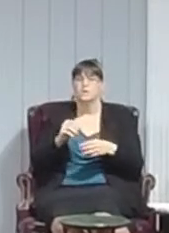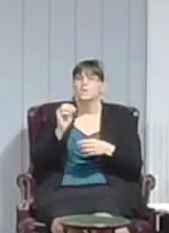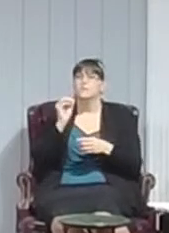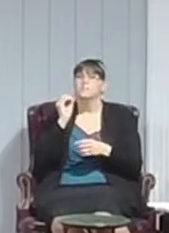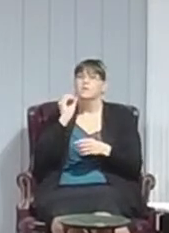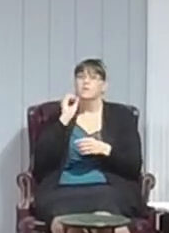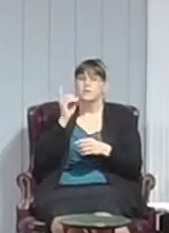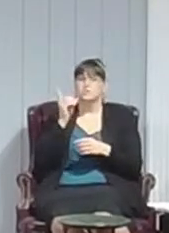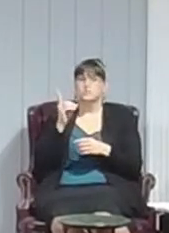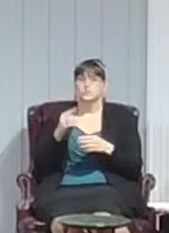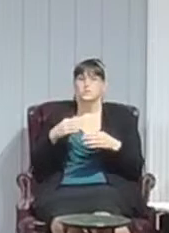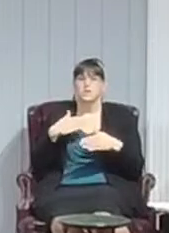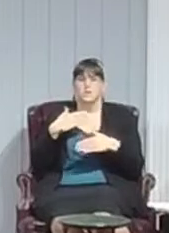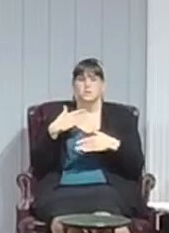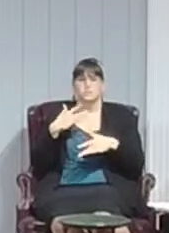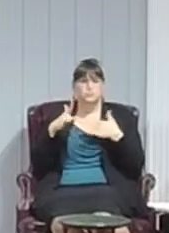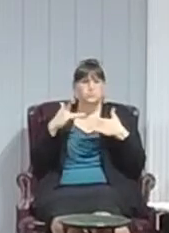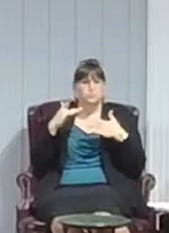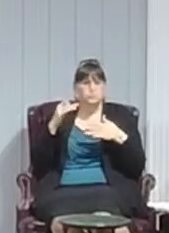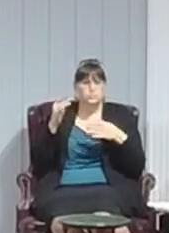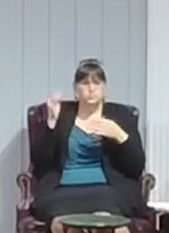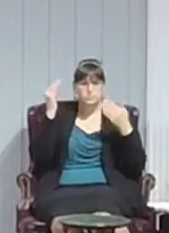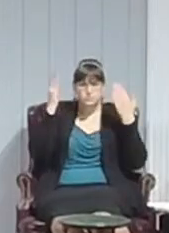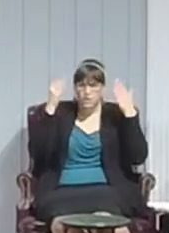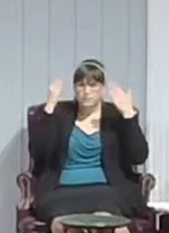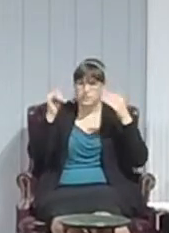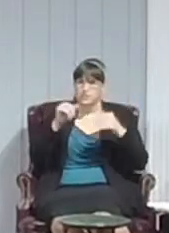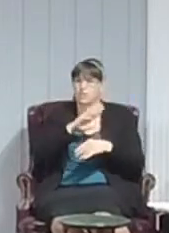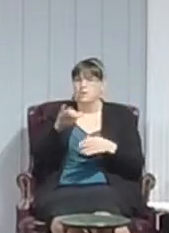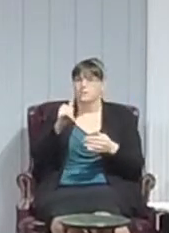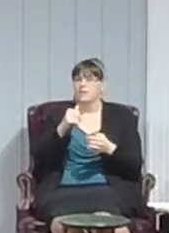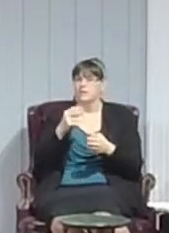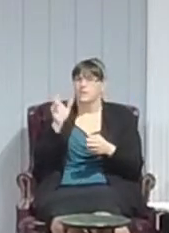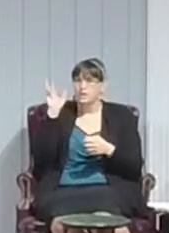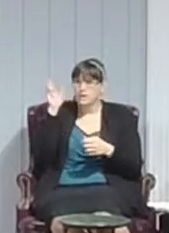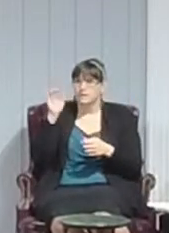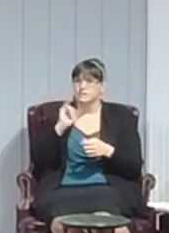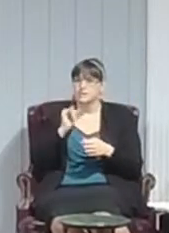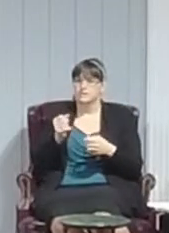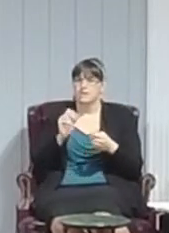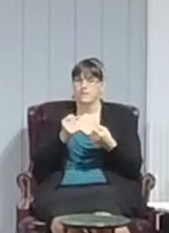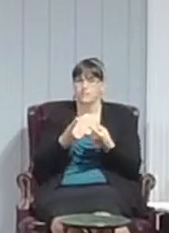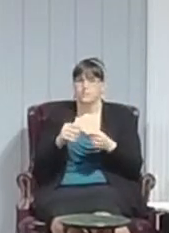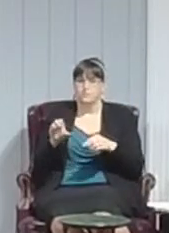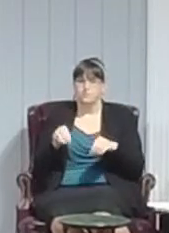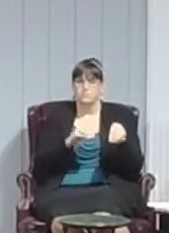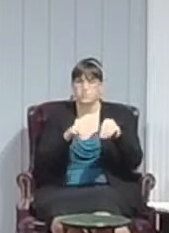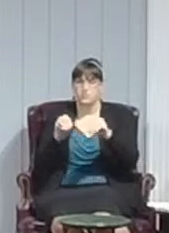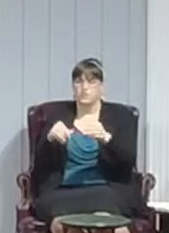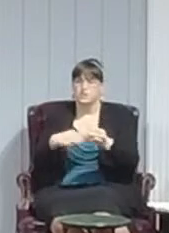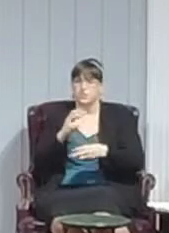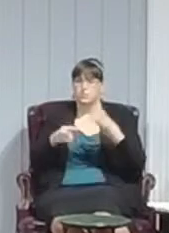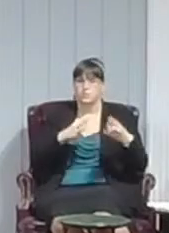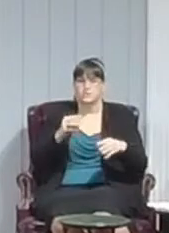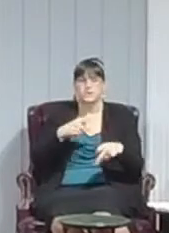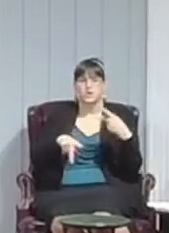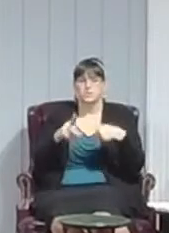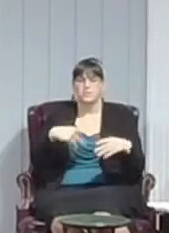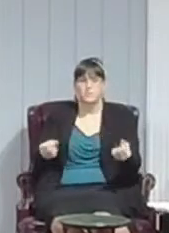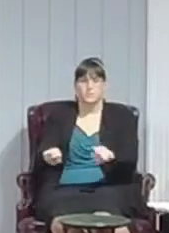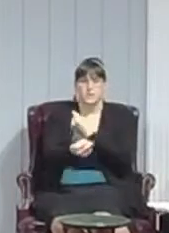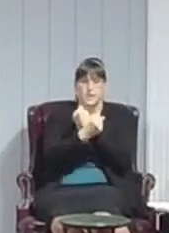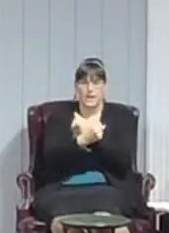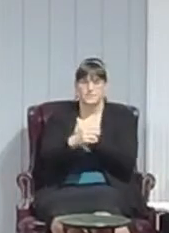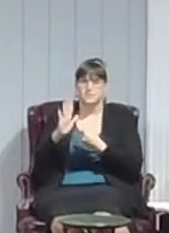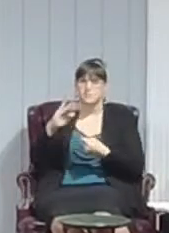devil alive and active. It ought to trouble you that there are people who are taken captive at his will. It ought to trouble you that there is a devil